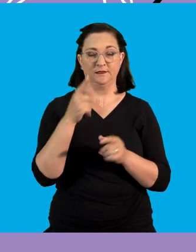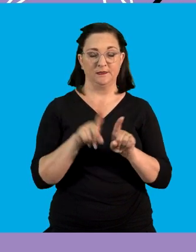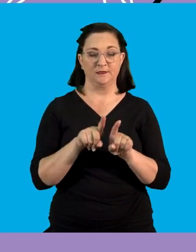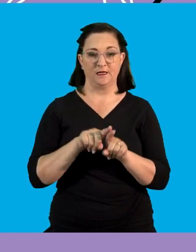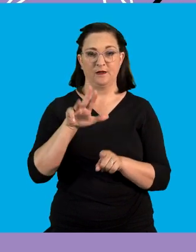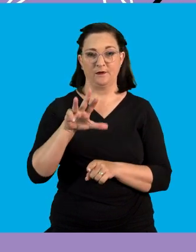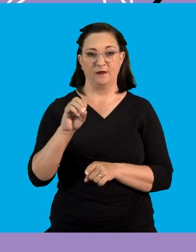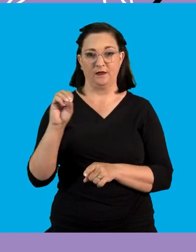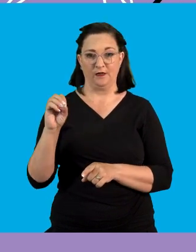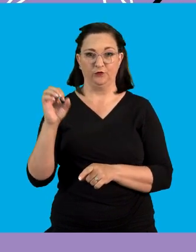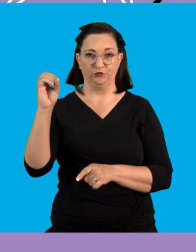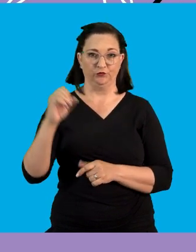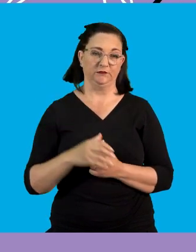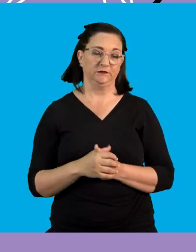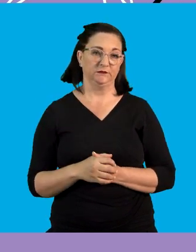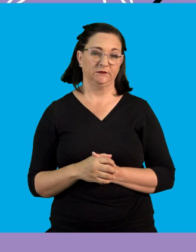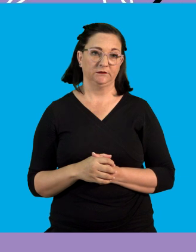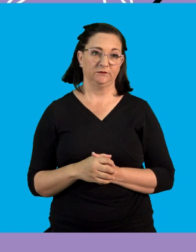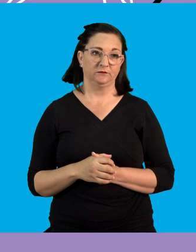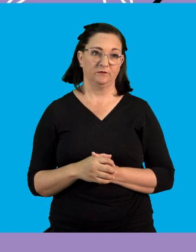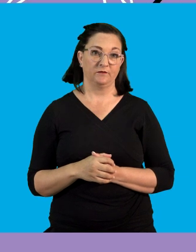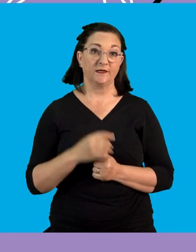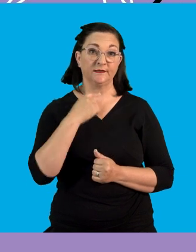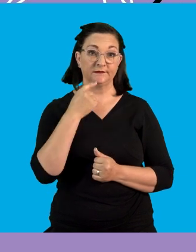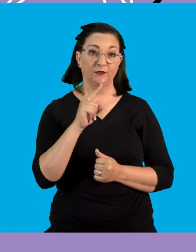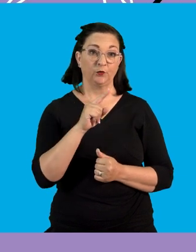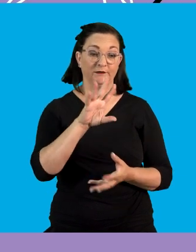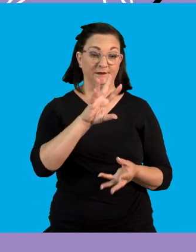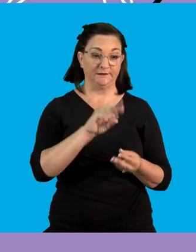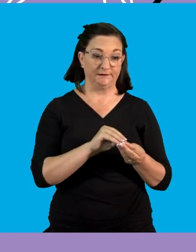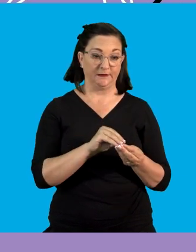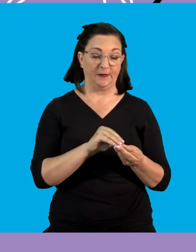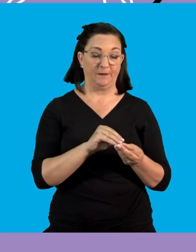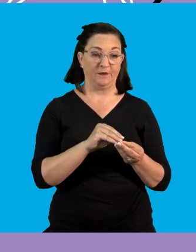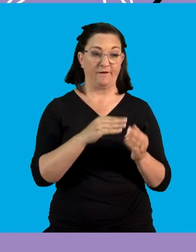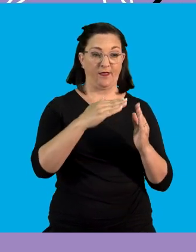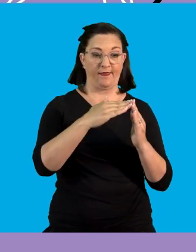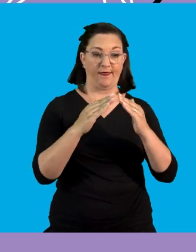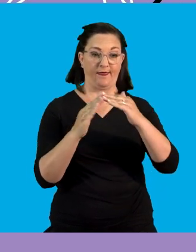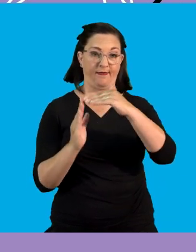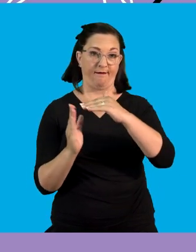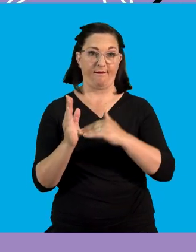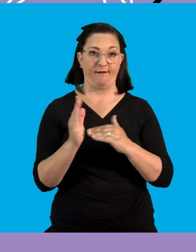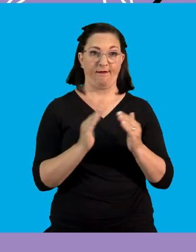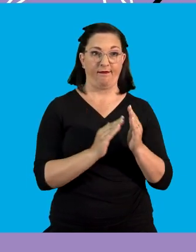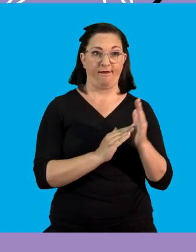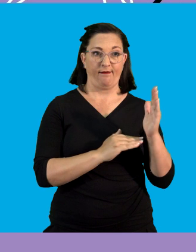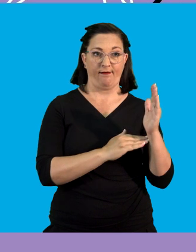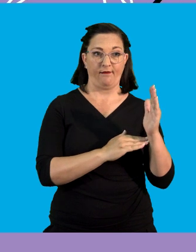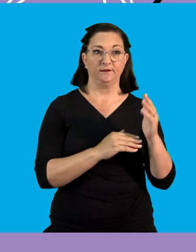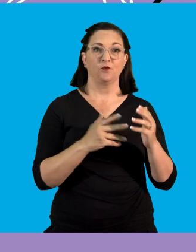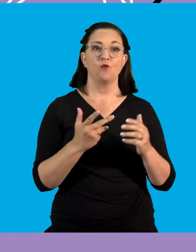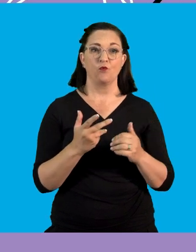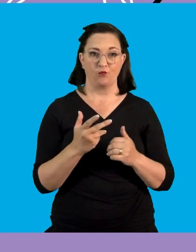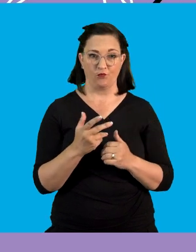then you add the 0 you did not use, and that gives you 900 degrees. Therefore, we conclude that the sum